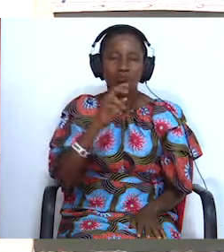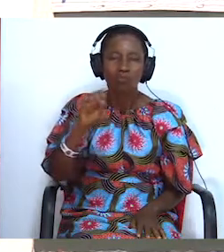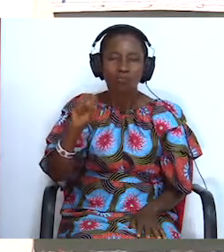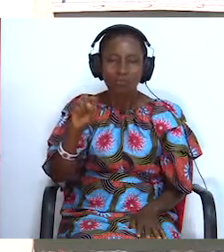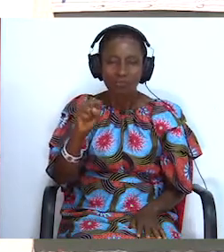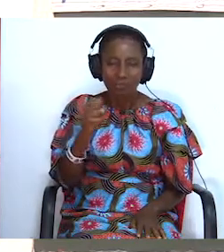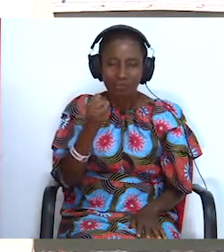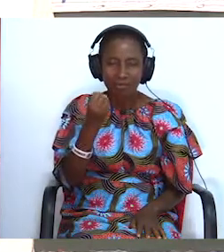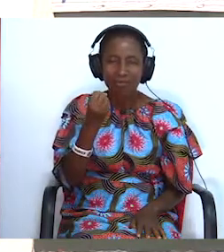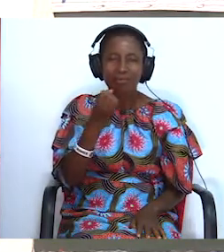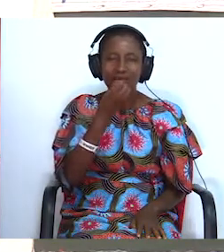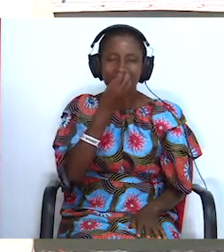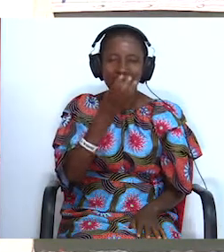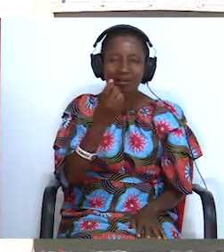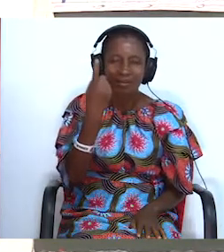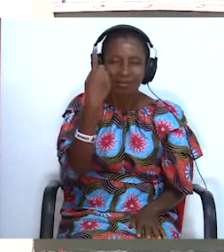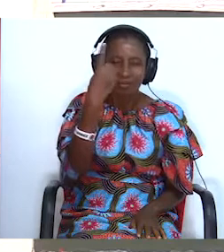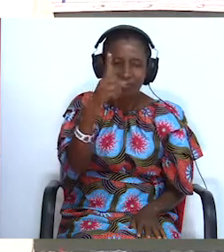How about sun?